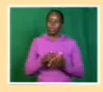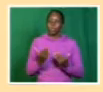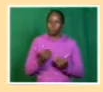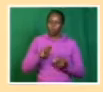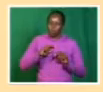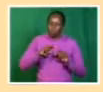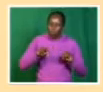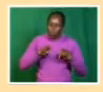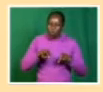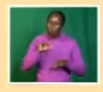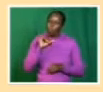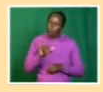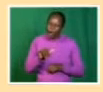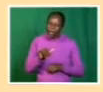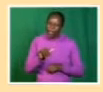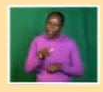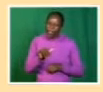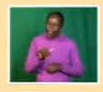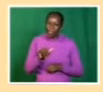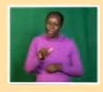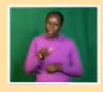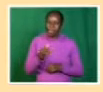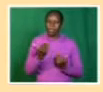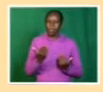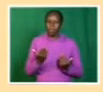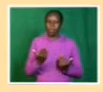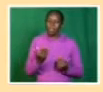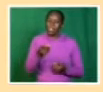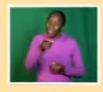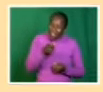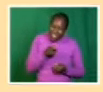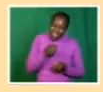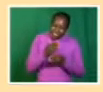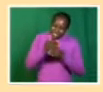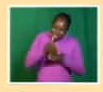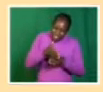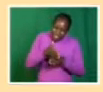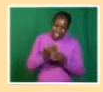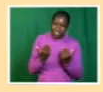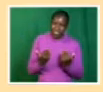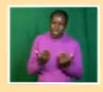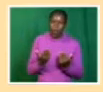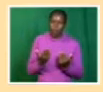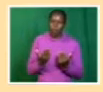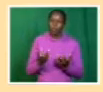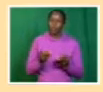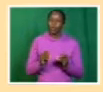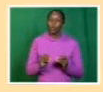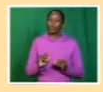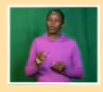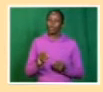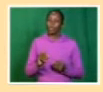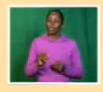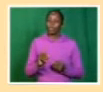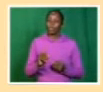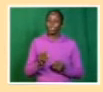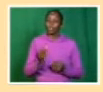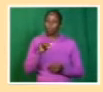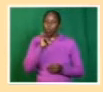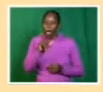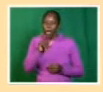y, we are looking for the x-intercepts now. So what we do, we set y